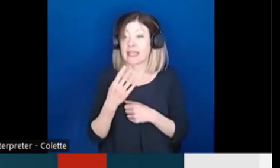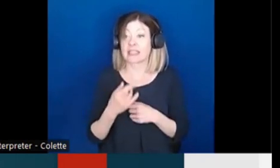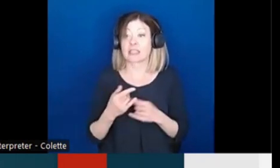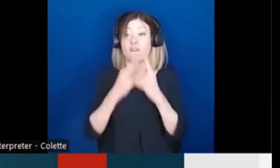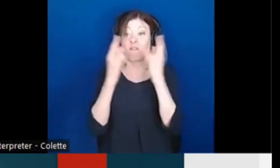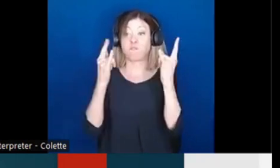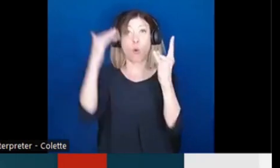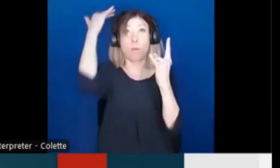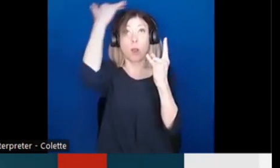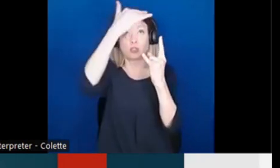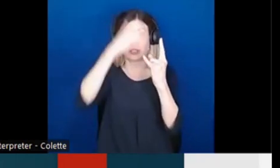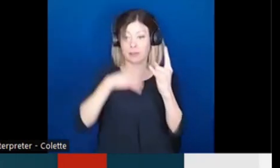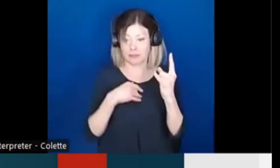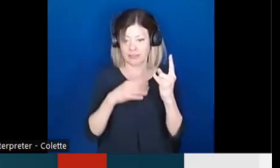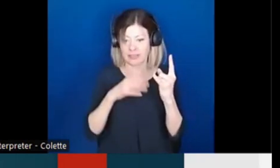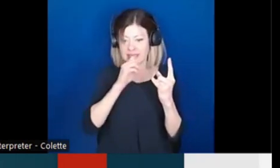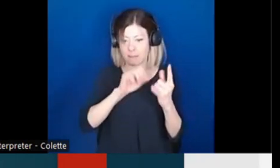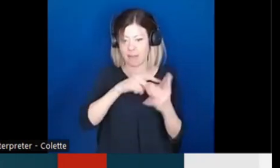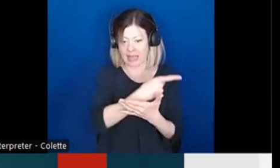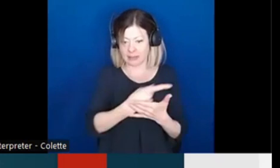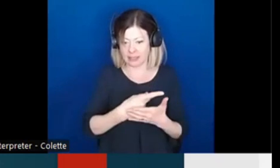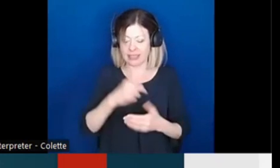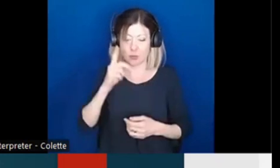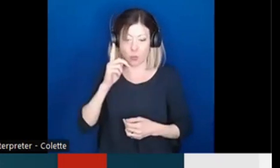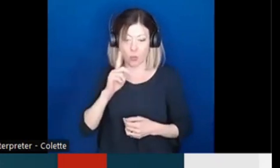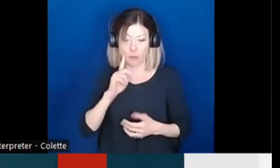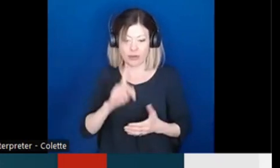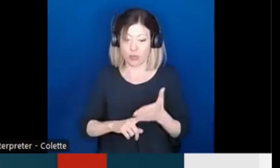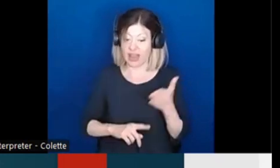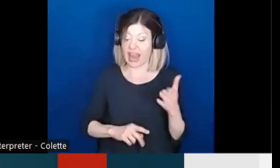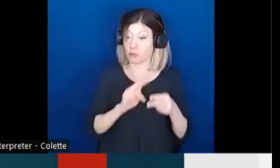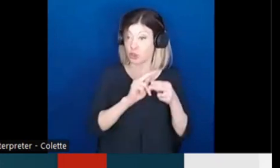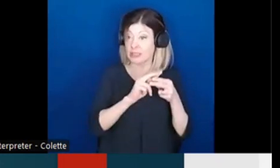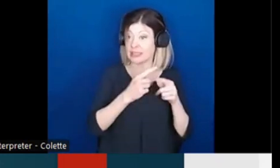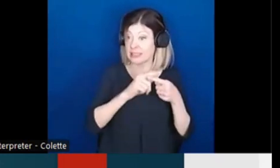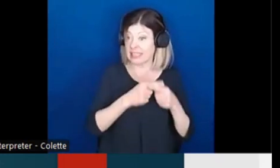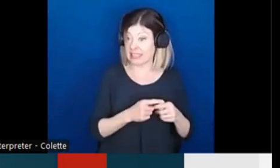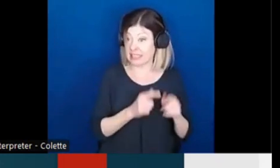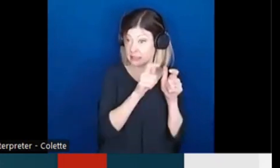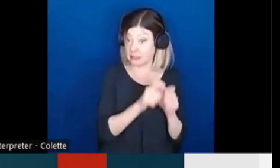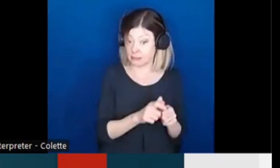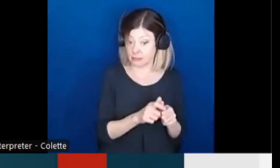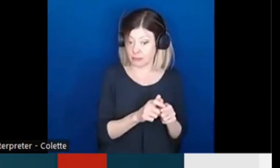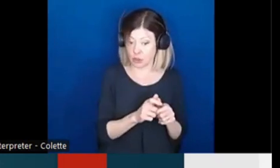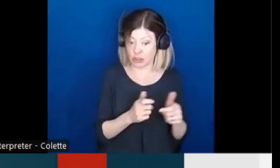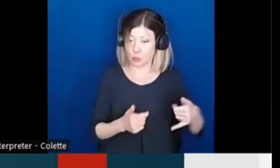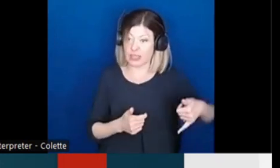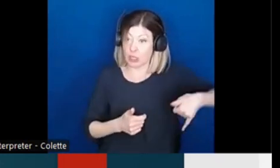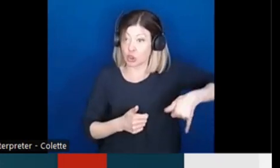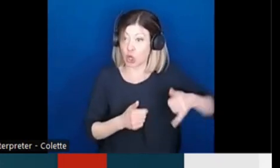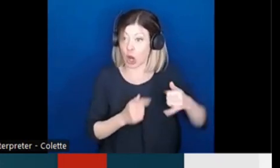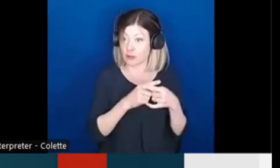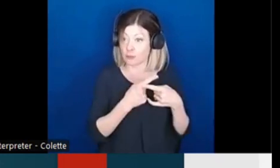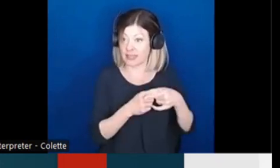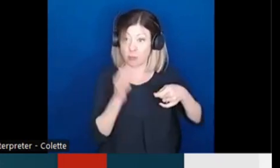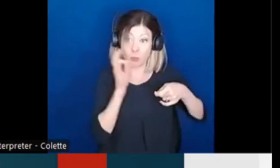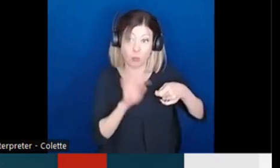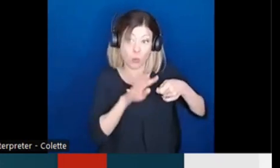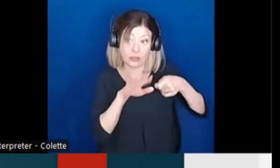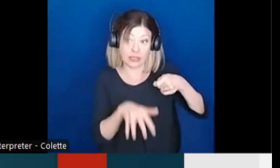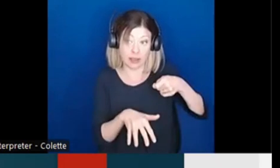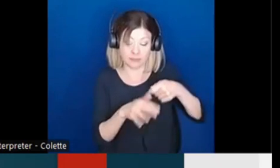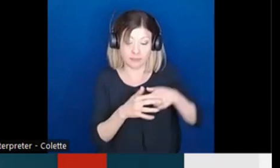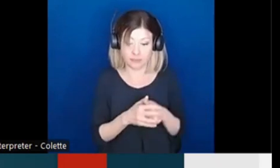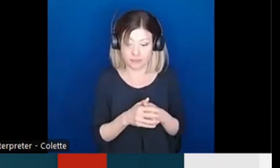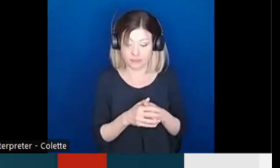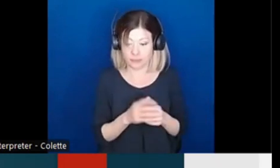man inside it. There's a woman on the left made out of knitting, holding a knitted jug with water coming out of it.